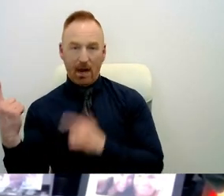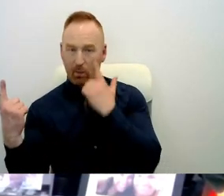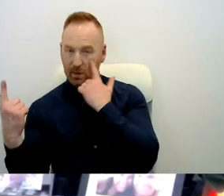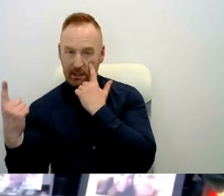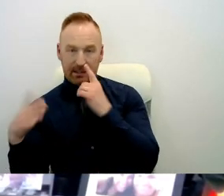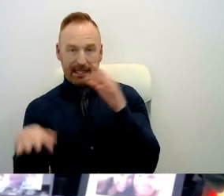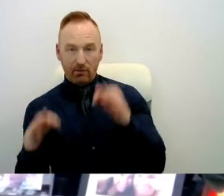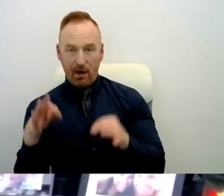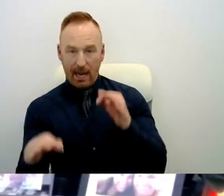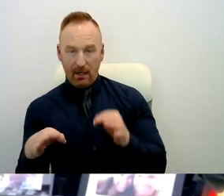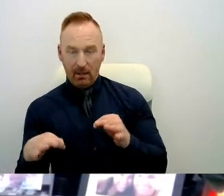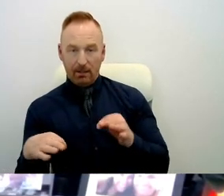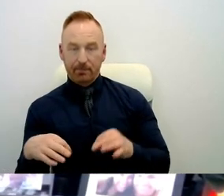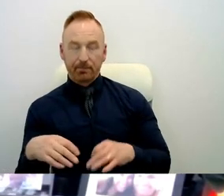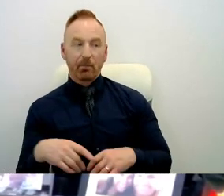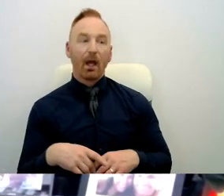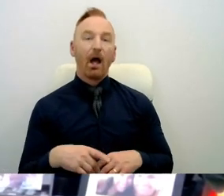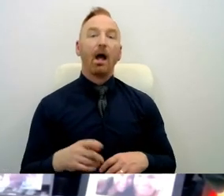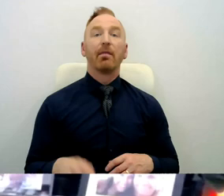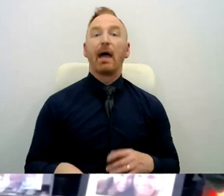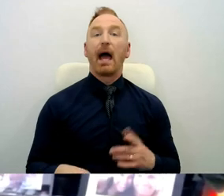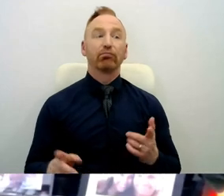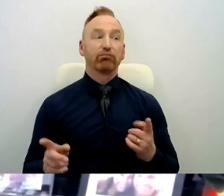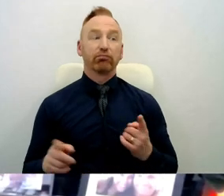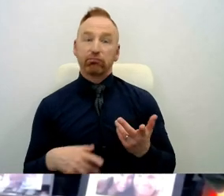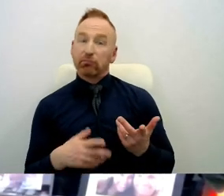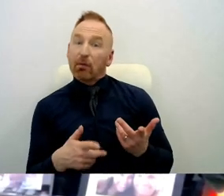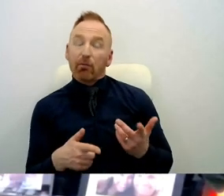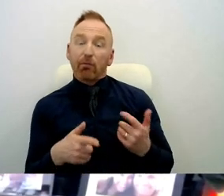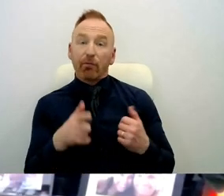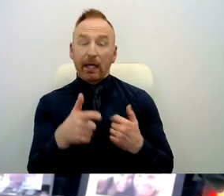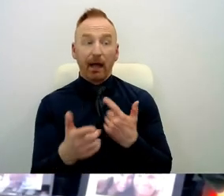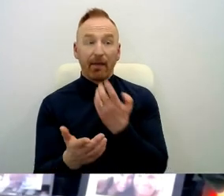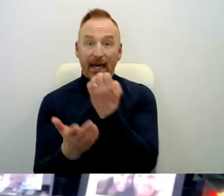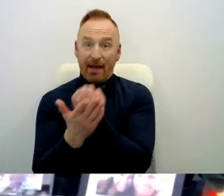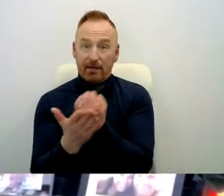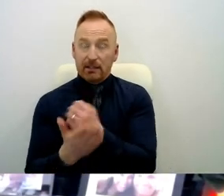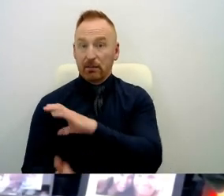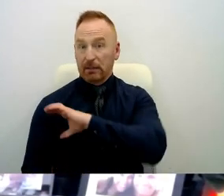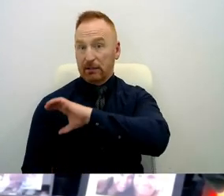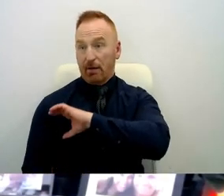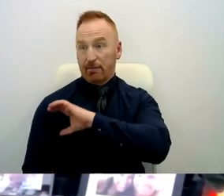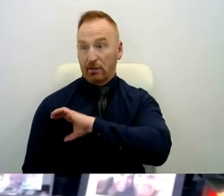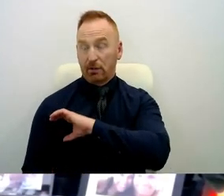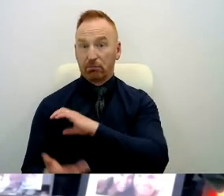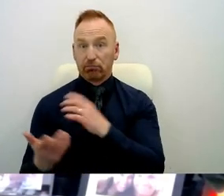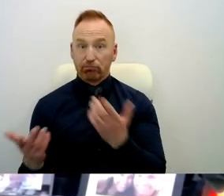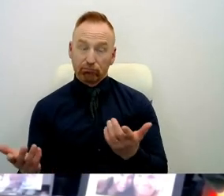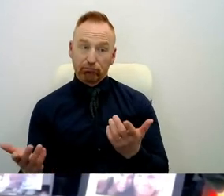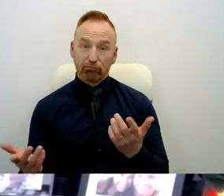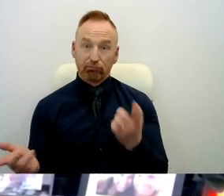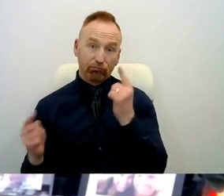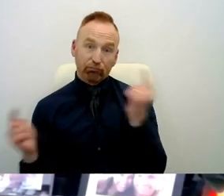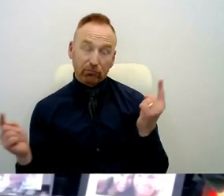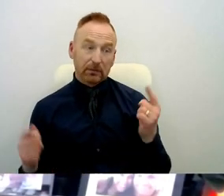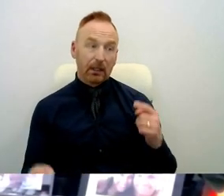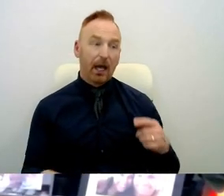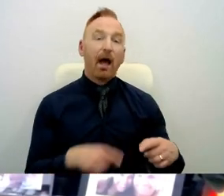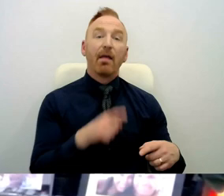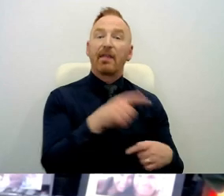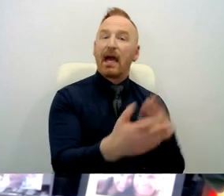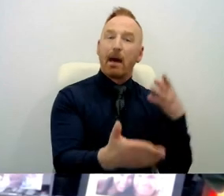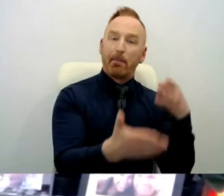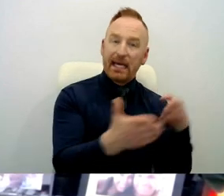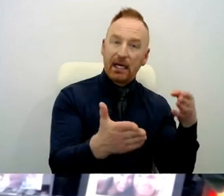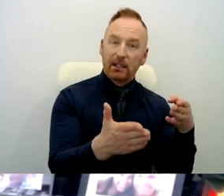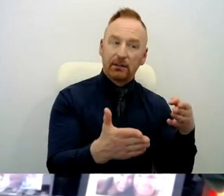trial. And after objecting that there was no reason not to prefer the evidence of the police officer, the prosecutors appealed